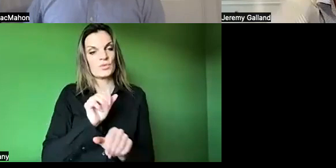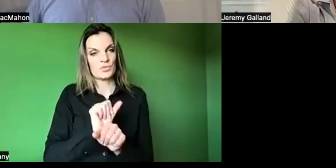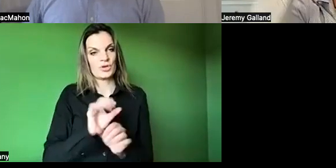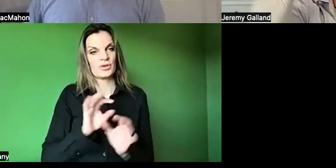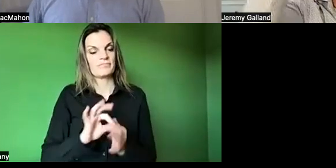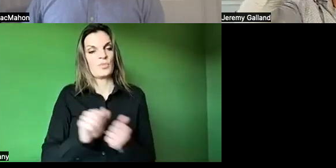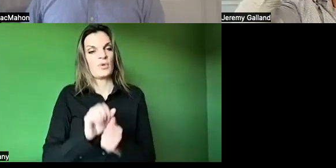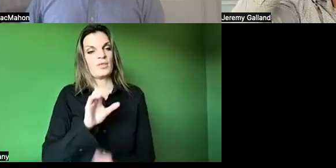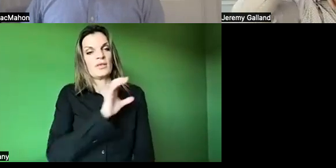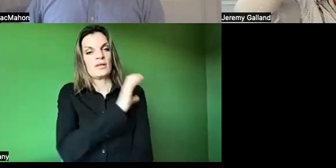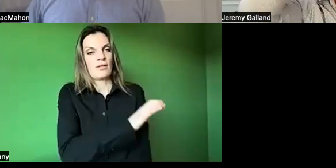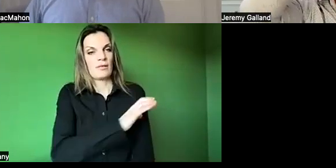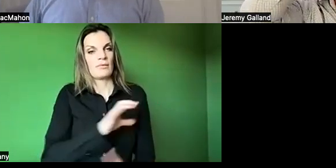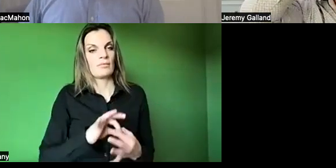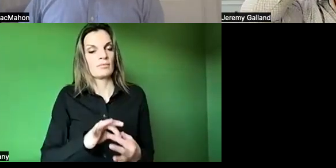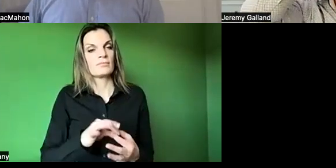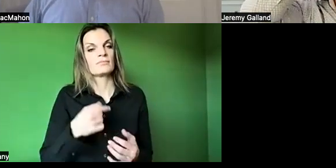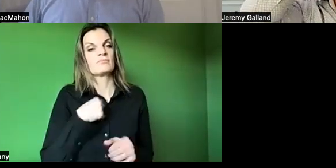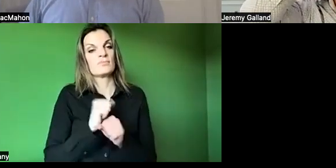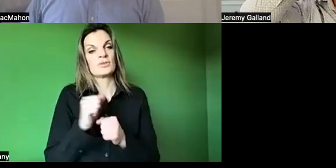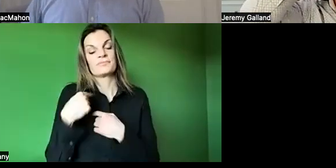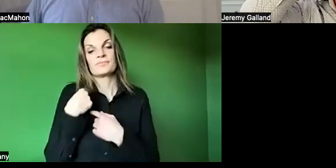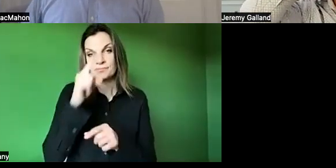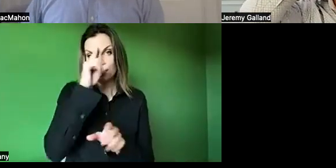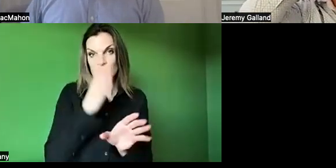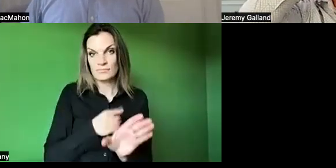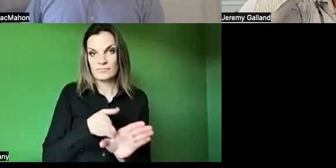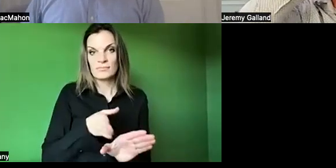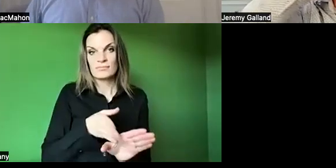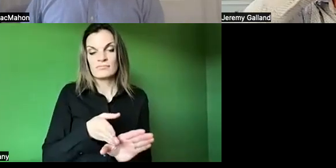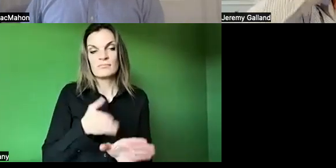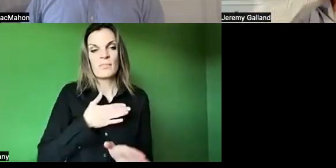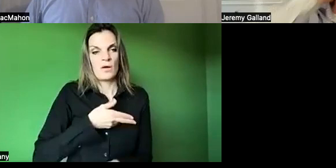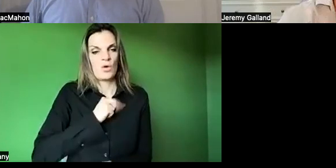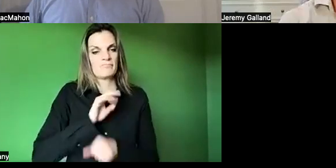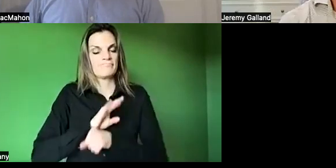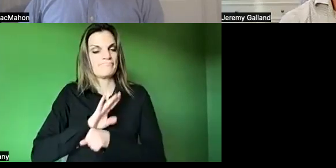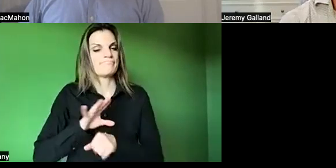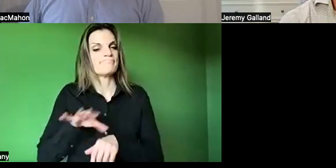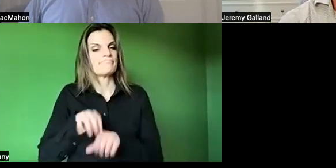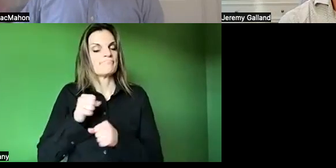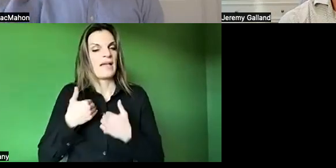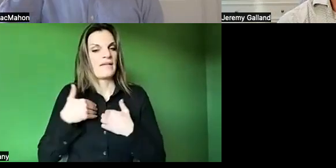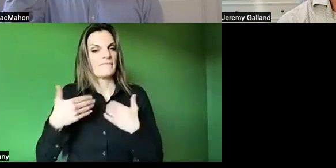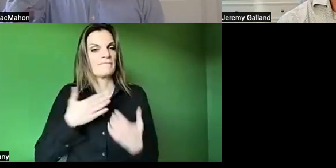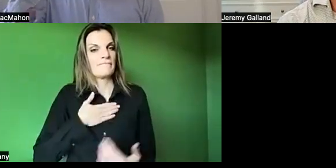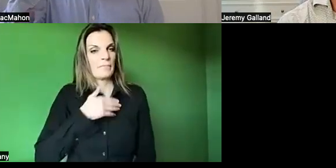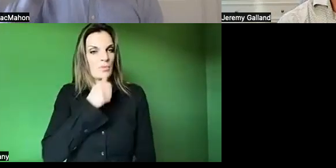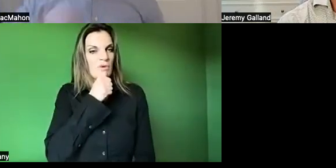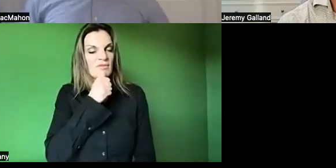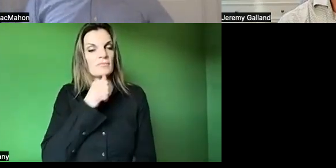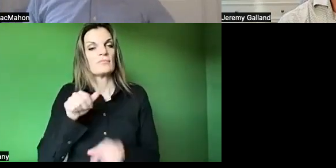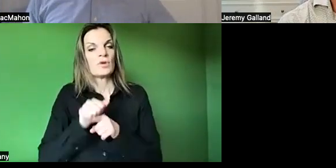working as a psychologist in private practice for over 35 years. And I think, for one thing, that my